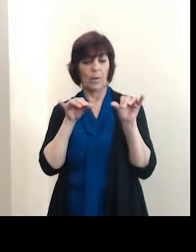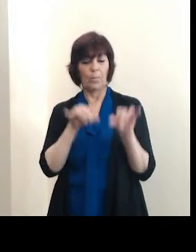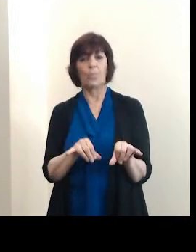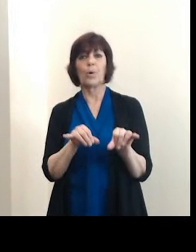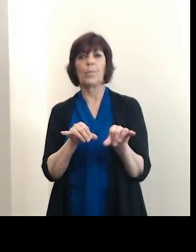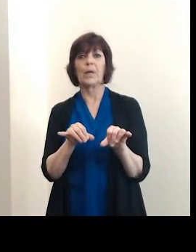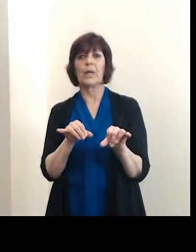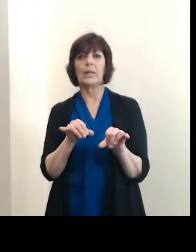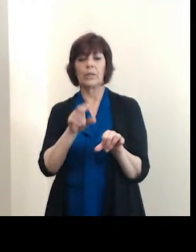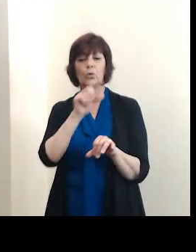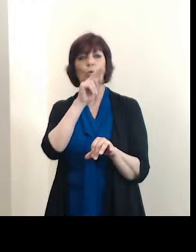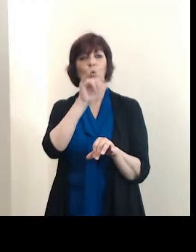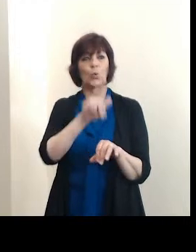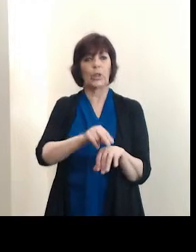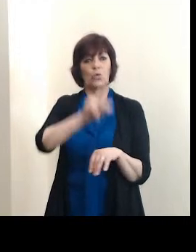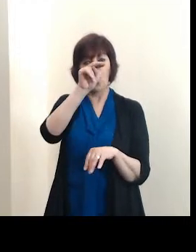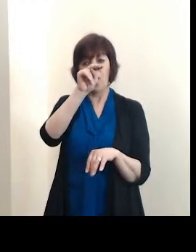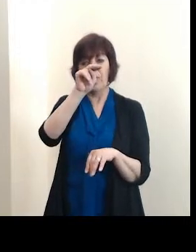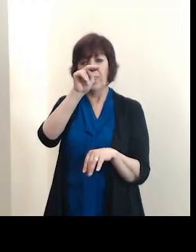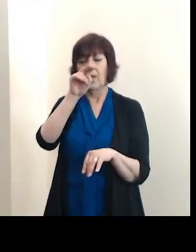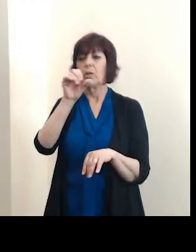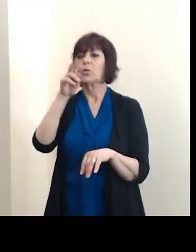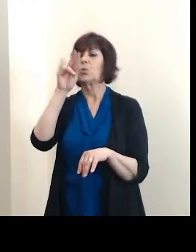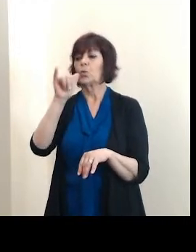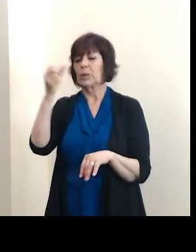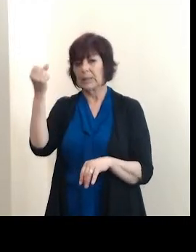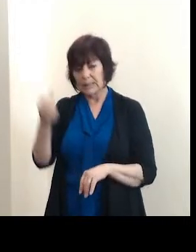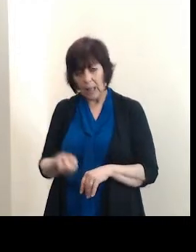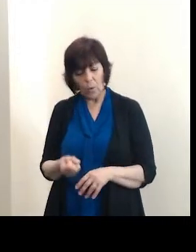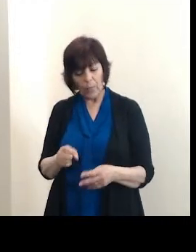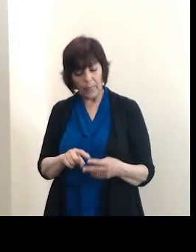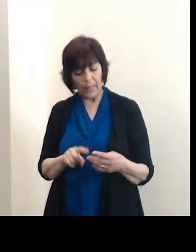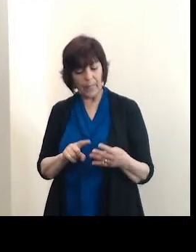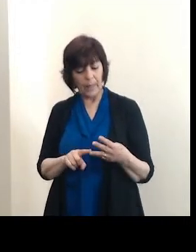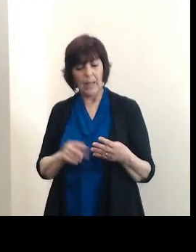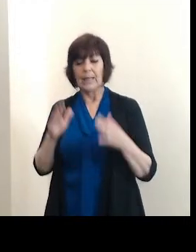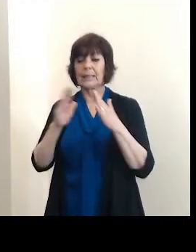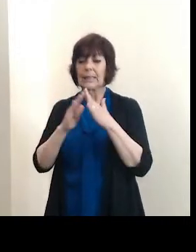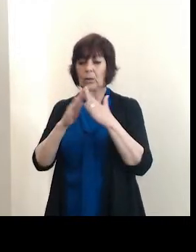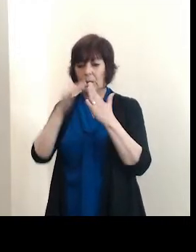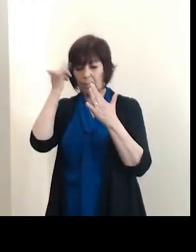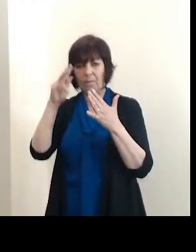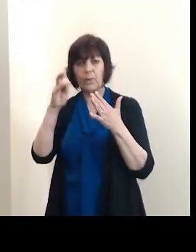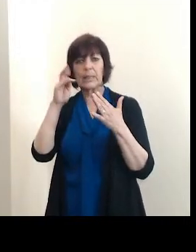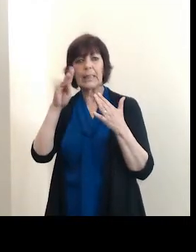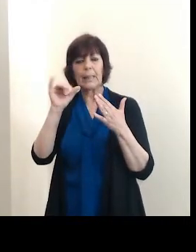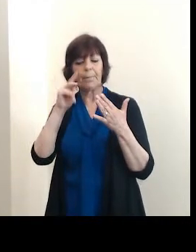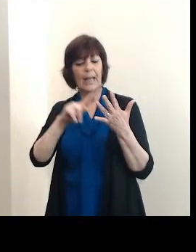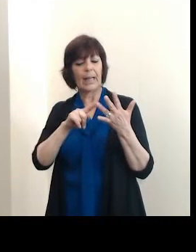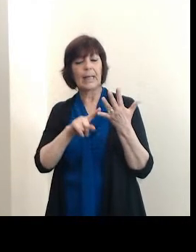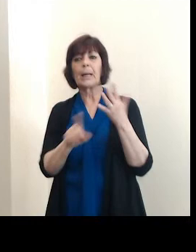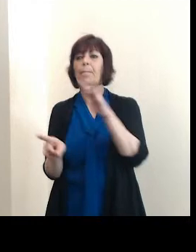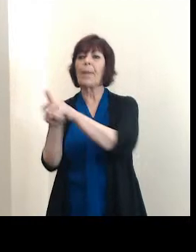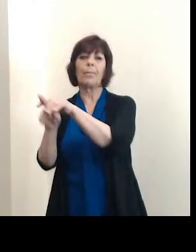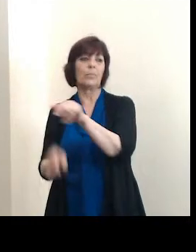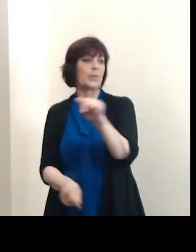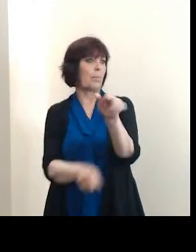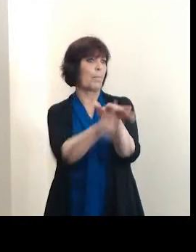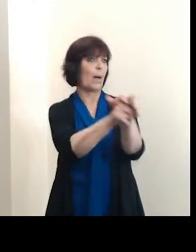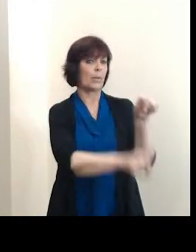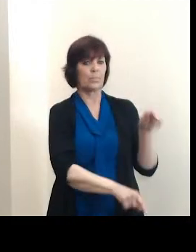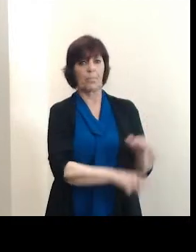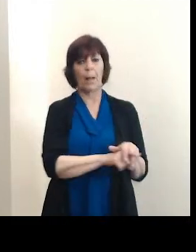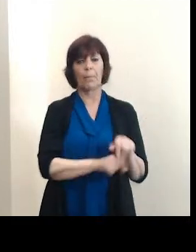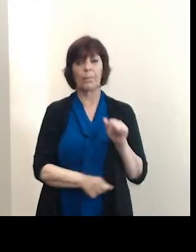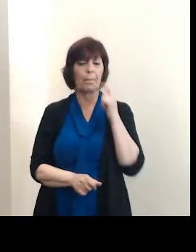Erie North. We have a permanent clinic at SUNY Erie South. We have a permanent clinic in downtown Buffalo at the KeyBank Center, and then we do pop-ups. And the pop-ups